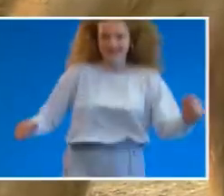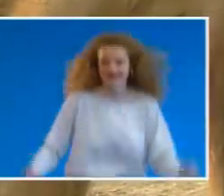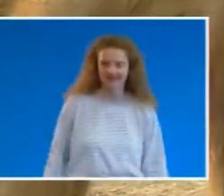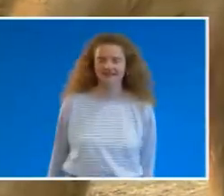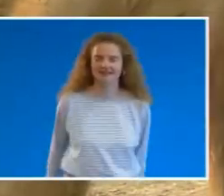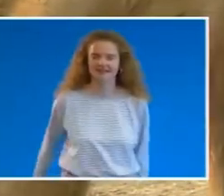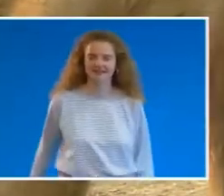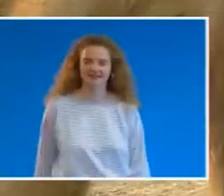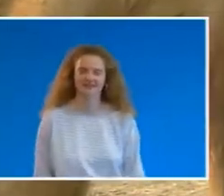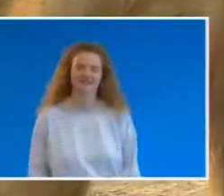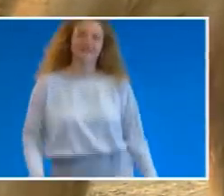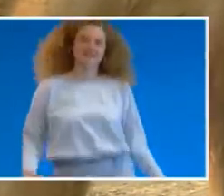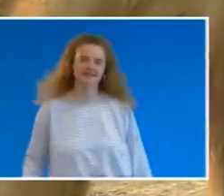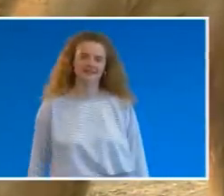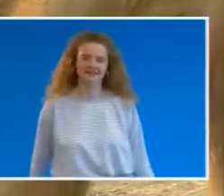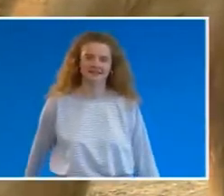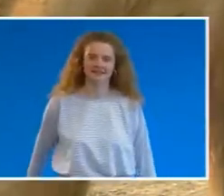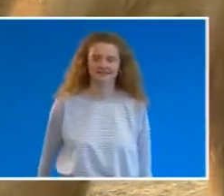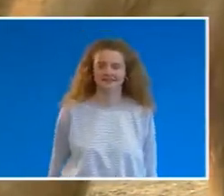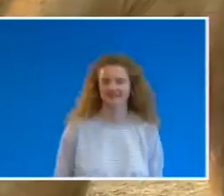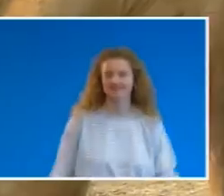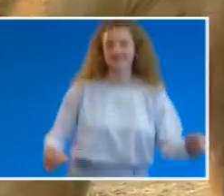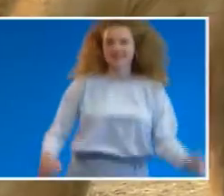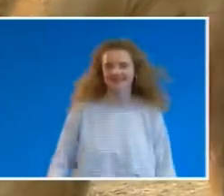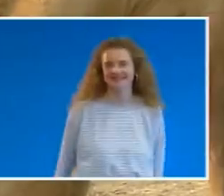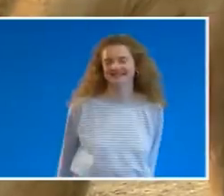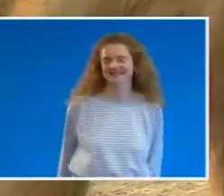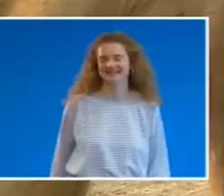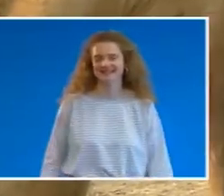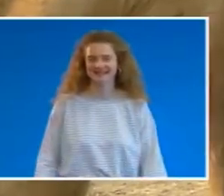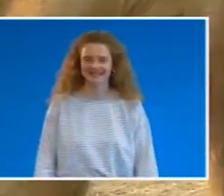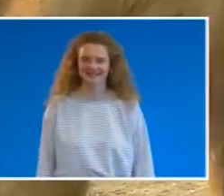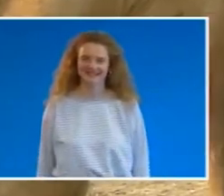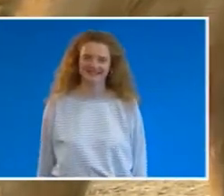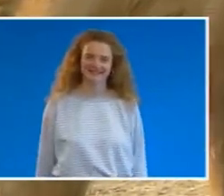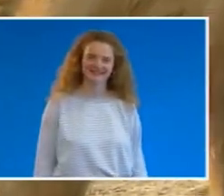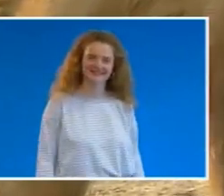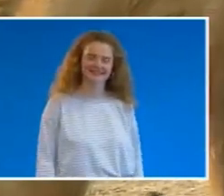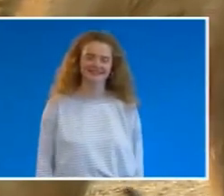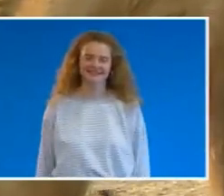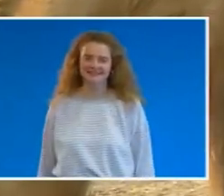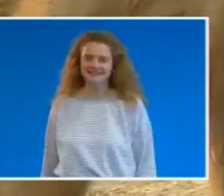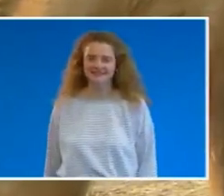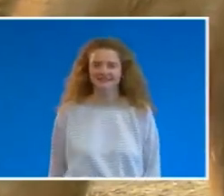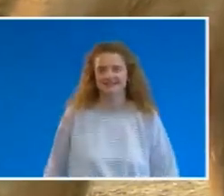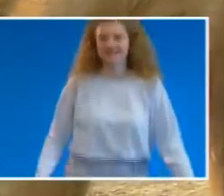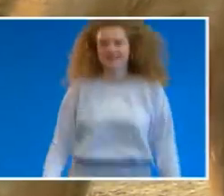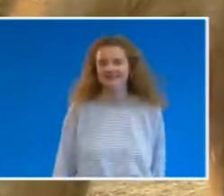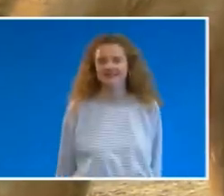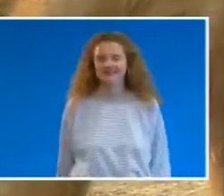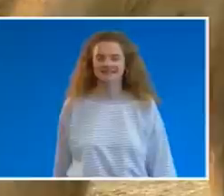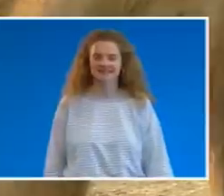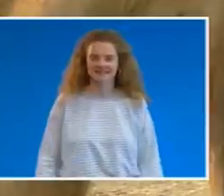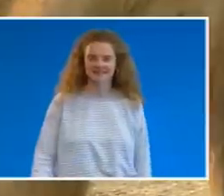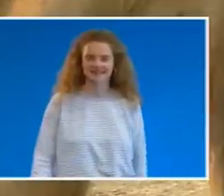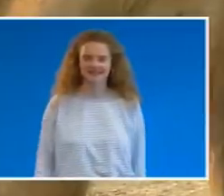robin and he hopped like this, hopped like this, hopped like this. I saw a little robin and he